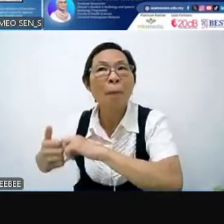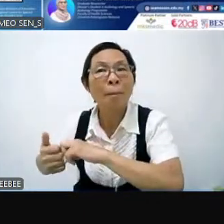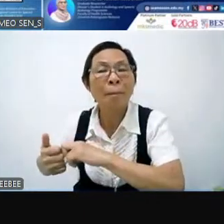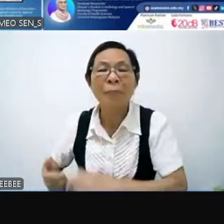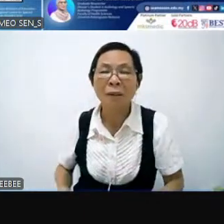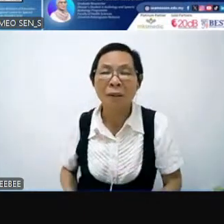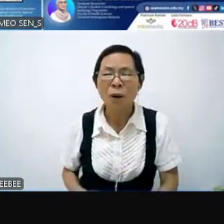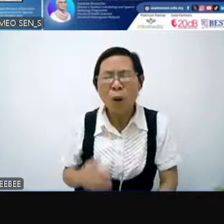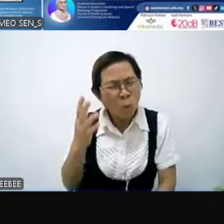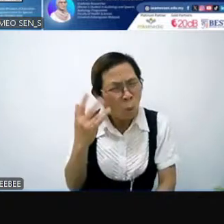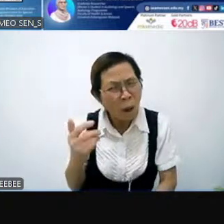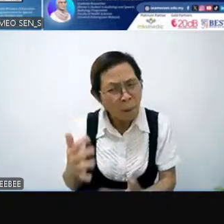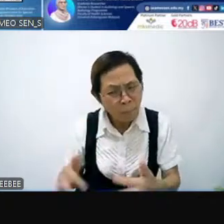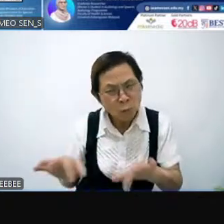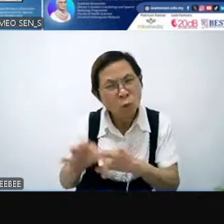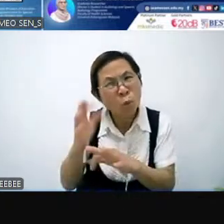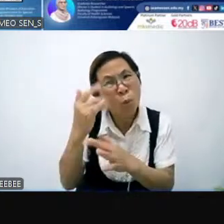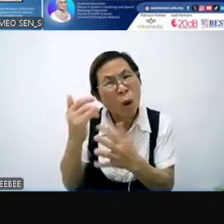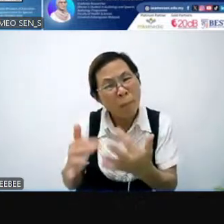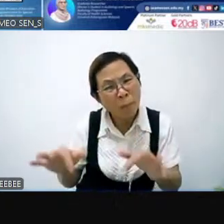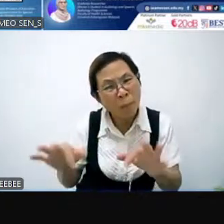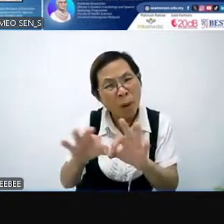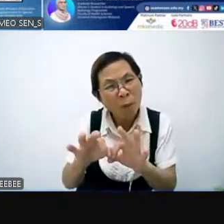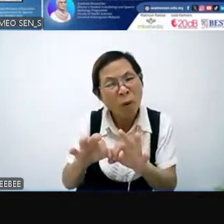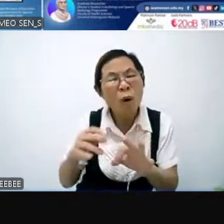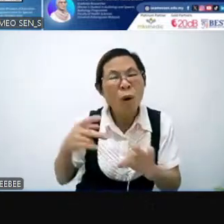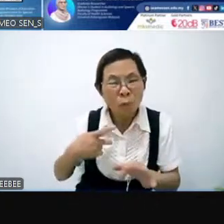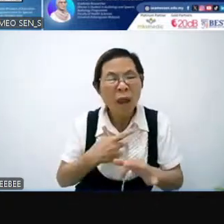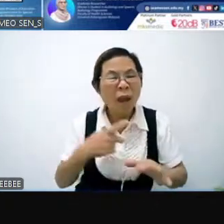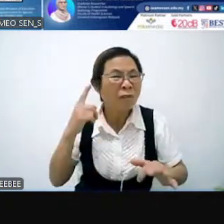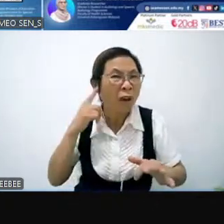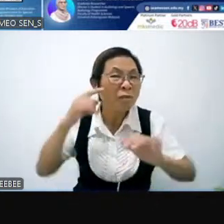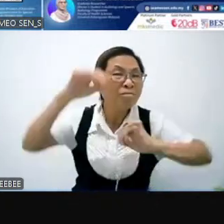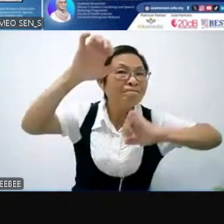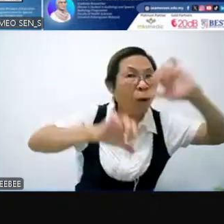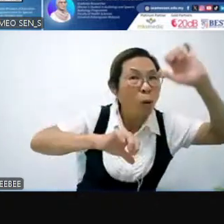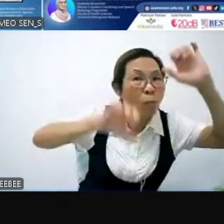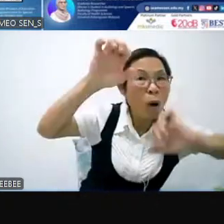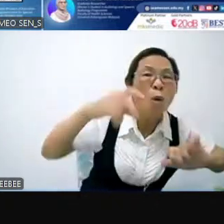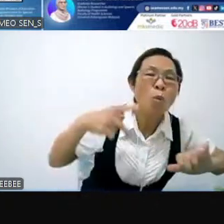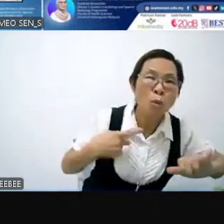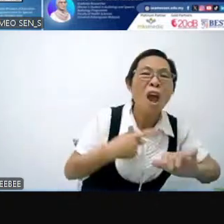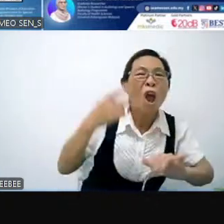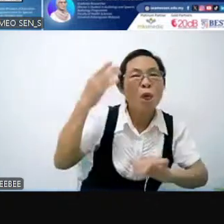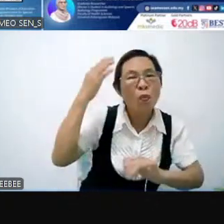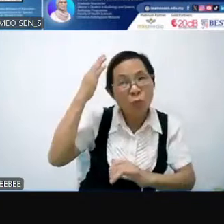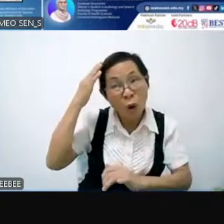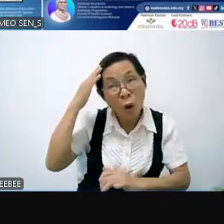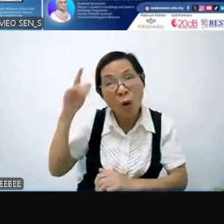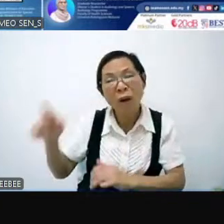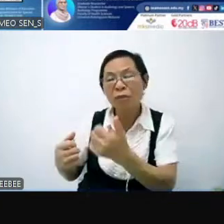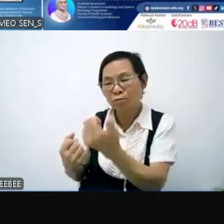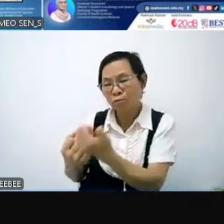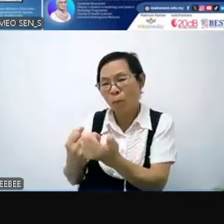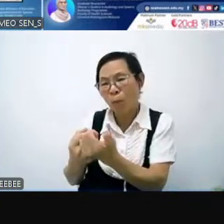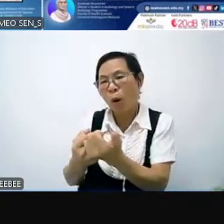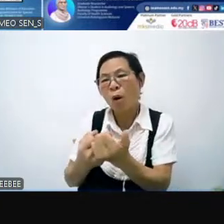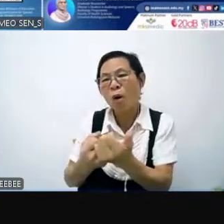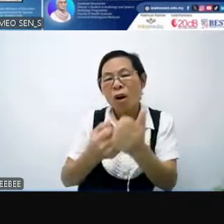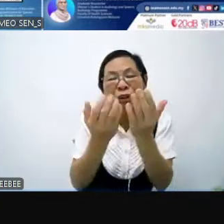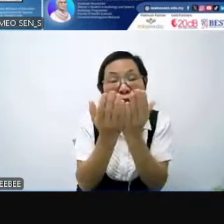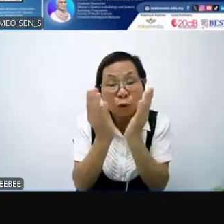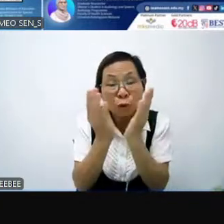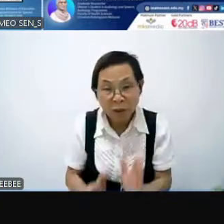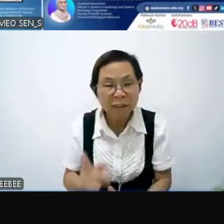So why is it important? Because once we have the hearing assessment, we can identify and support students with